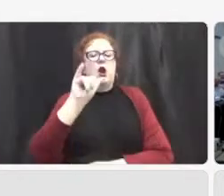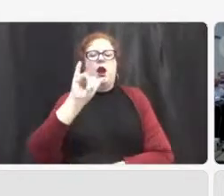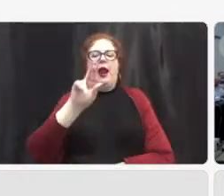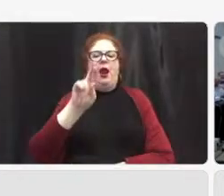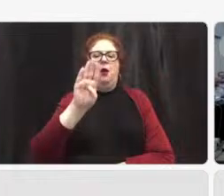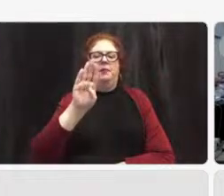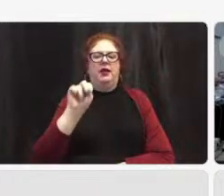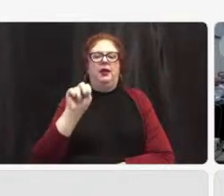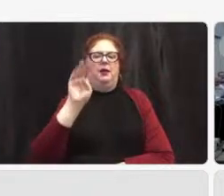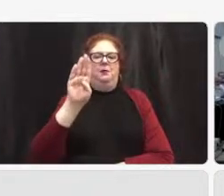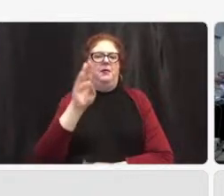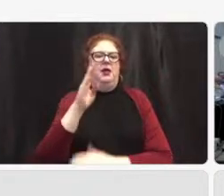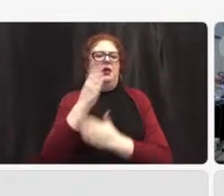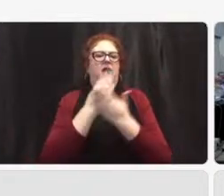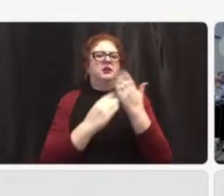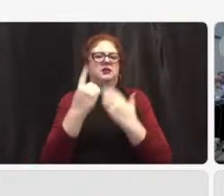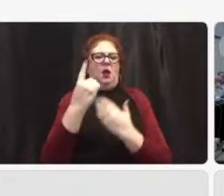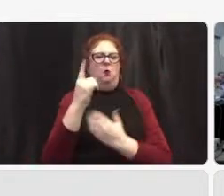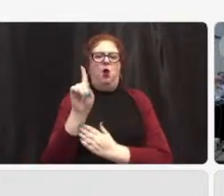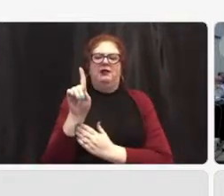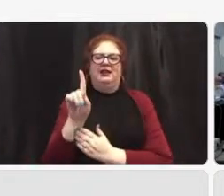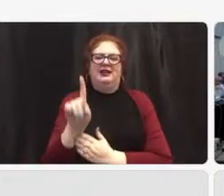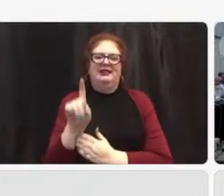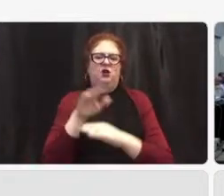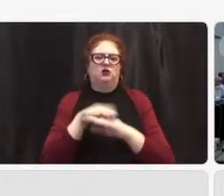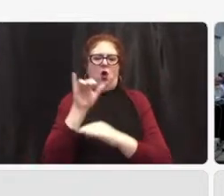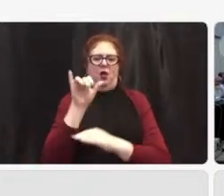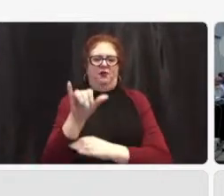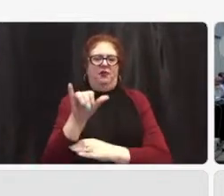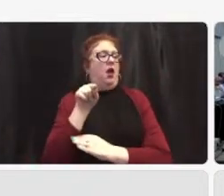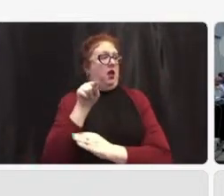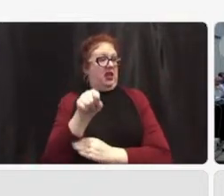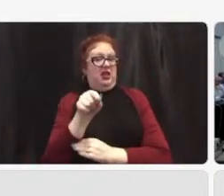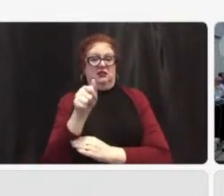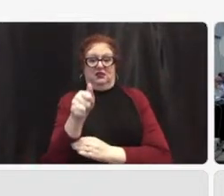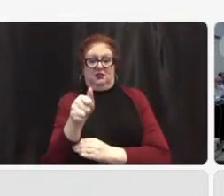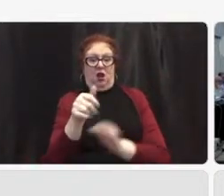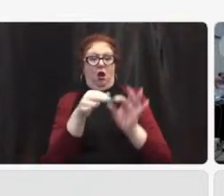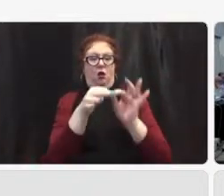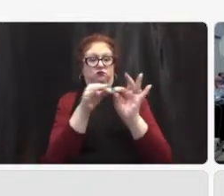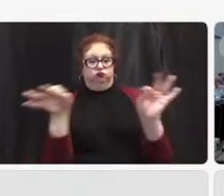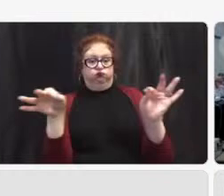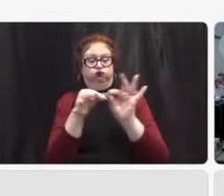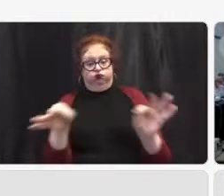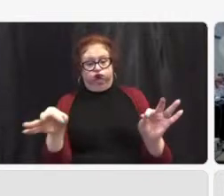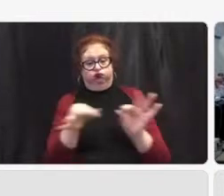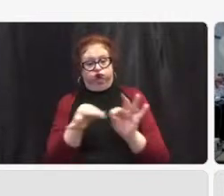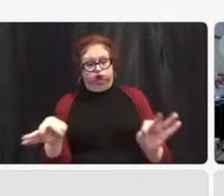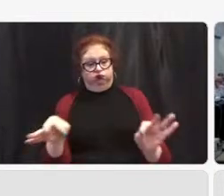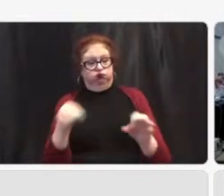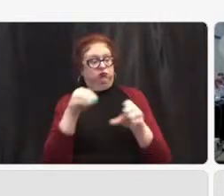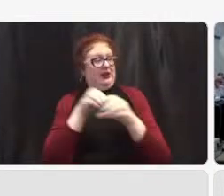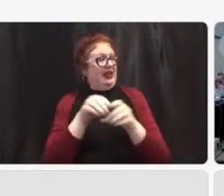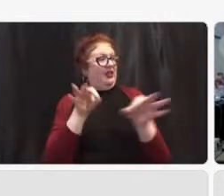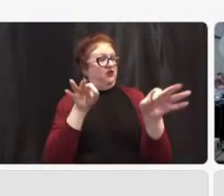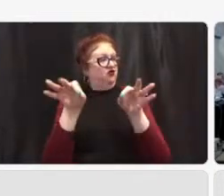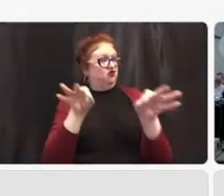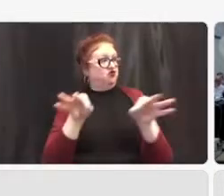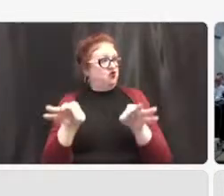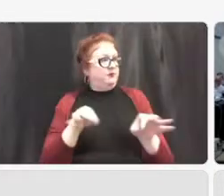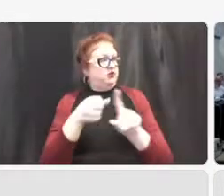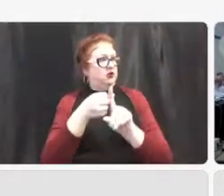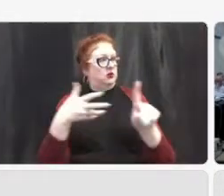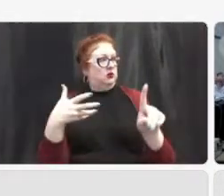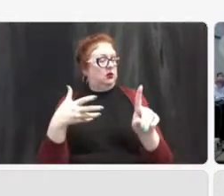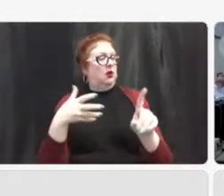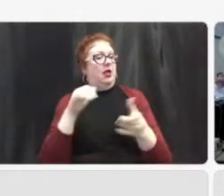Airbnb, once somebody goes in there and click on it, does it state that, in your description? And does it state that